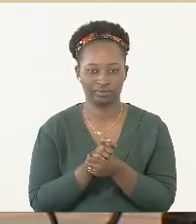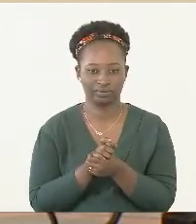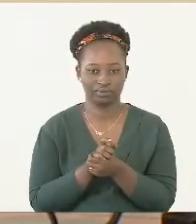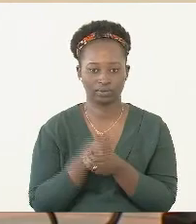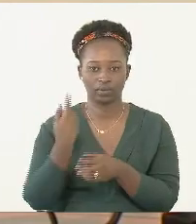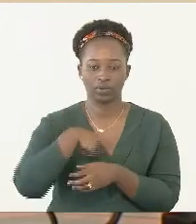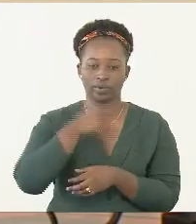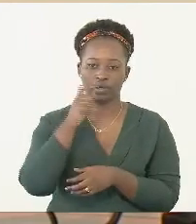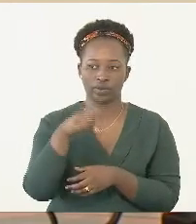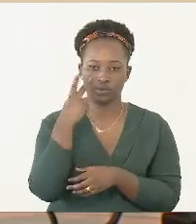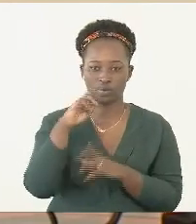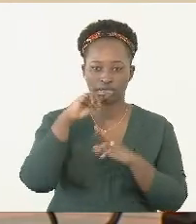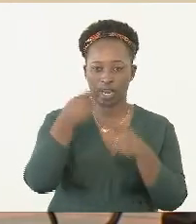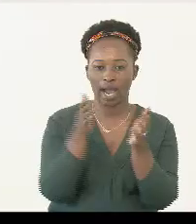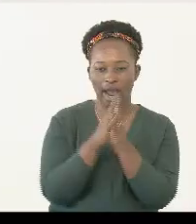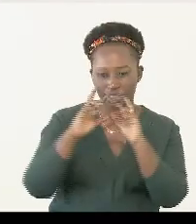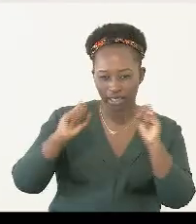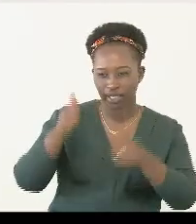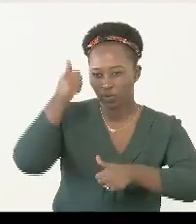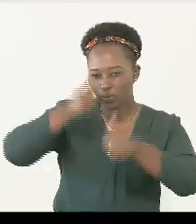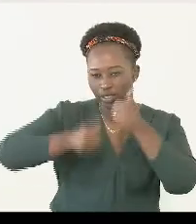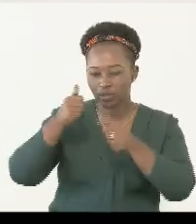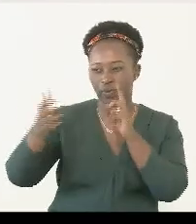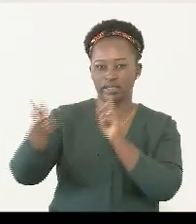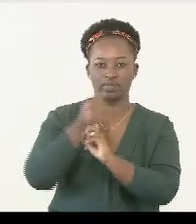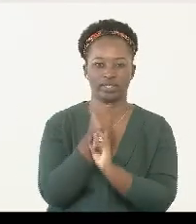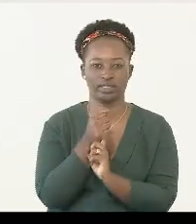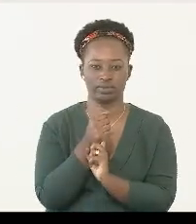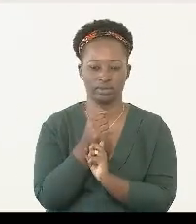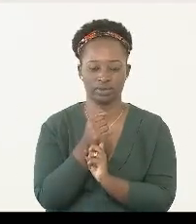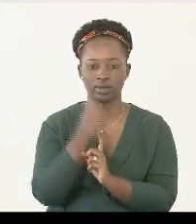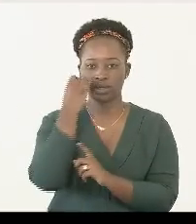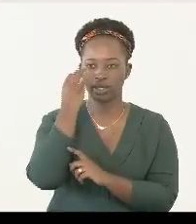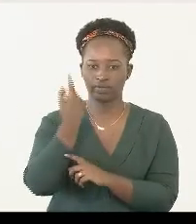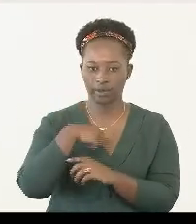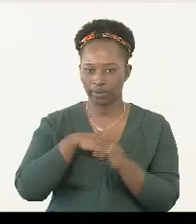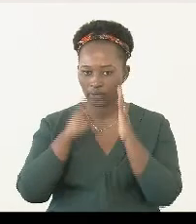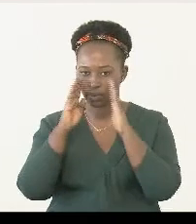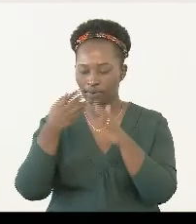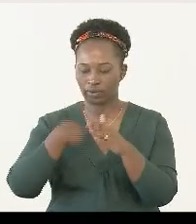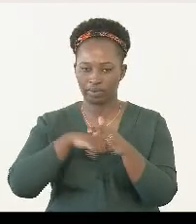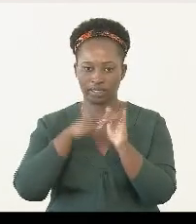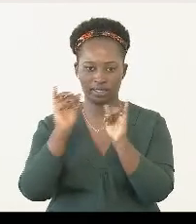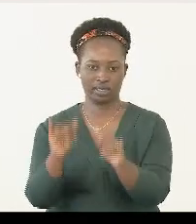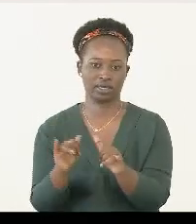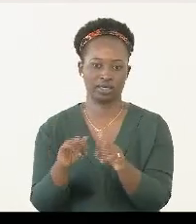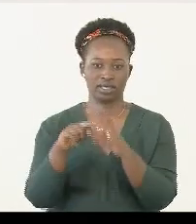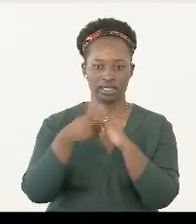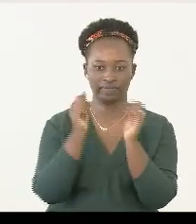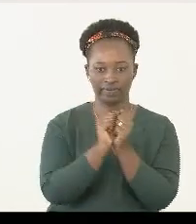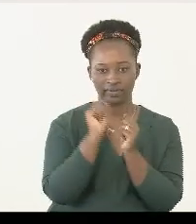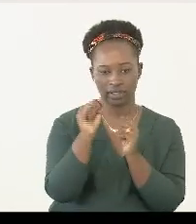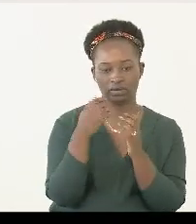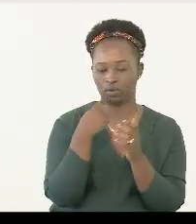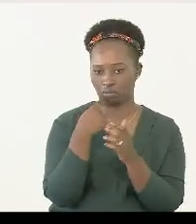So we need to look at the results and check which one is kicked out. If conserved, then we would stay. If we started with 15, we would stay